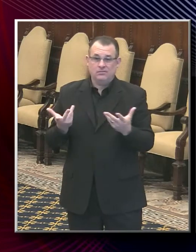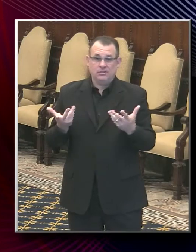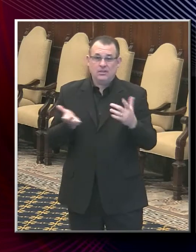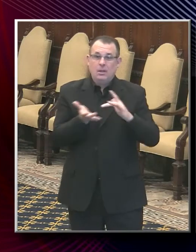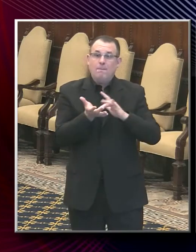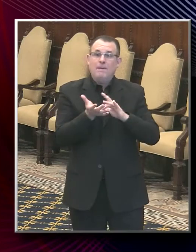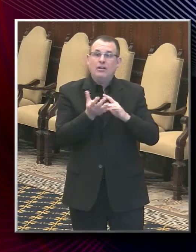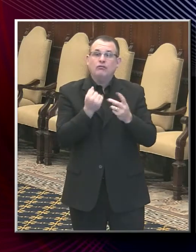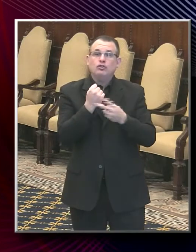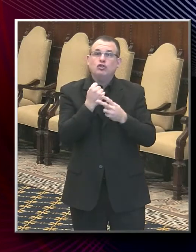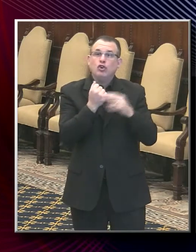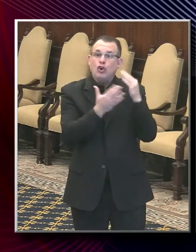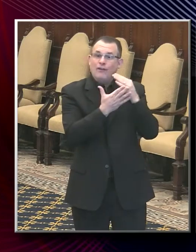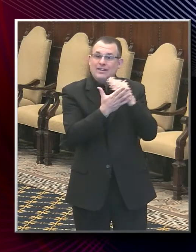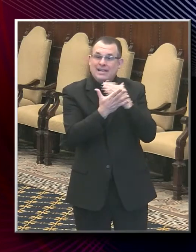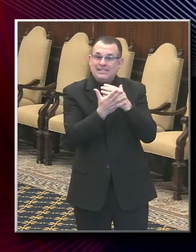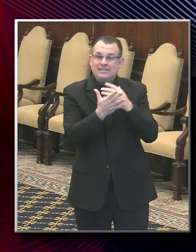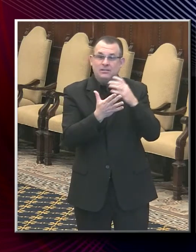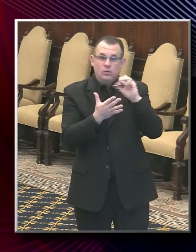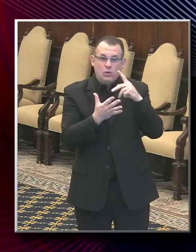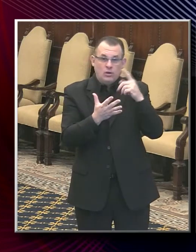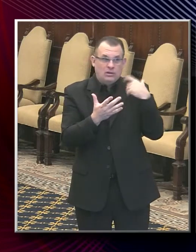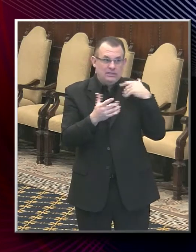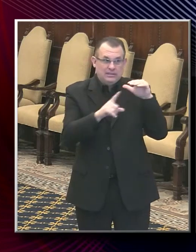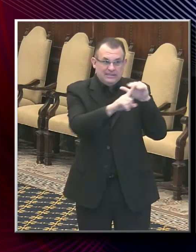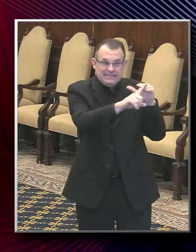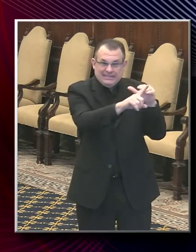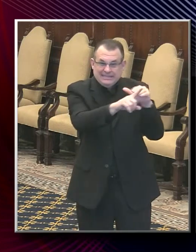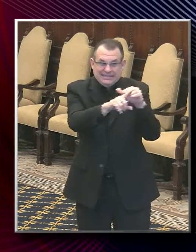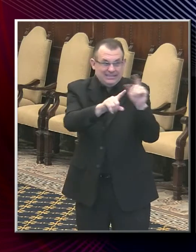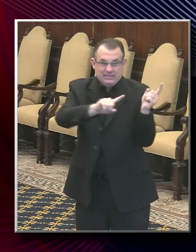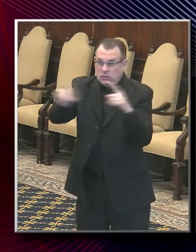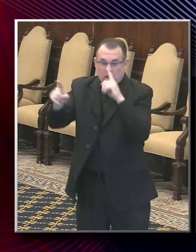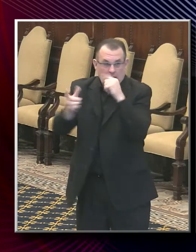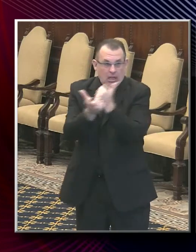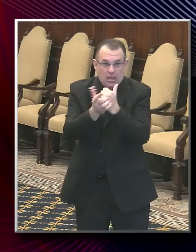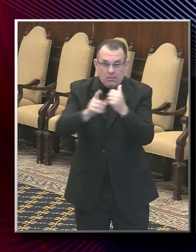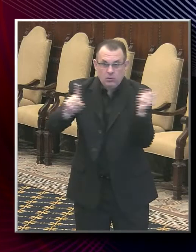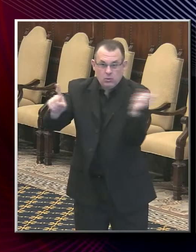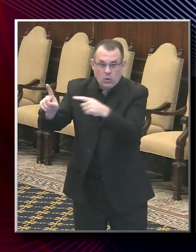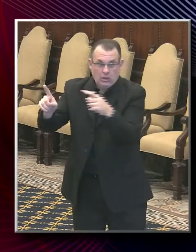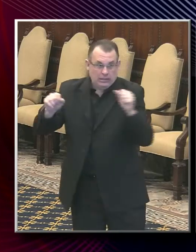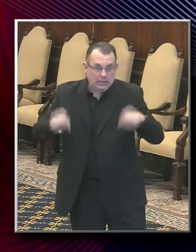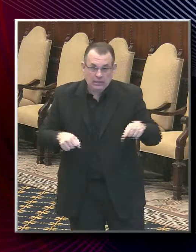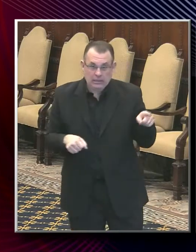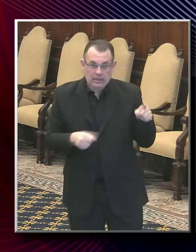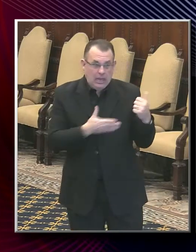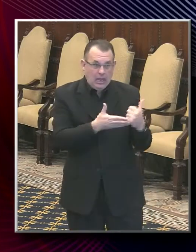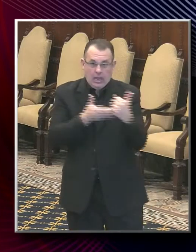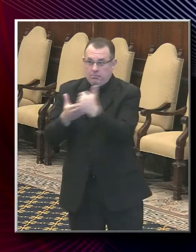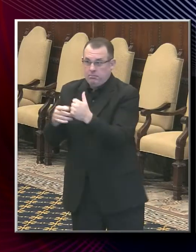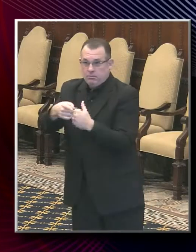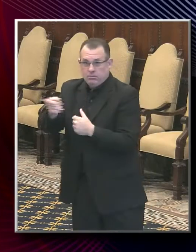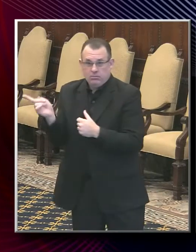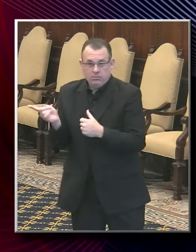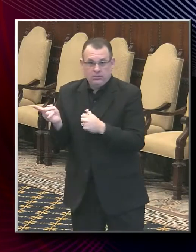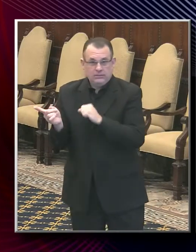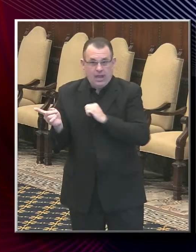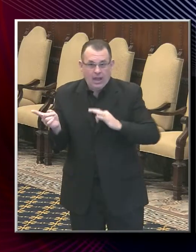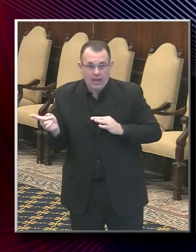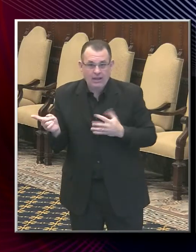any of them are interested and willing to supplement the staff of nursing homes. We'll see if that helps out. And we're staying in close contact